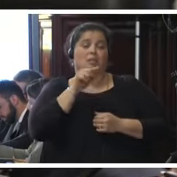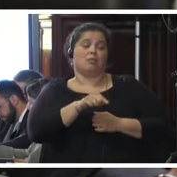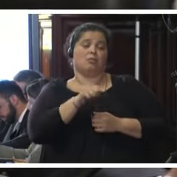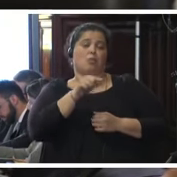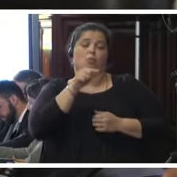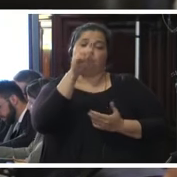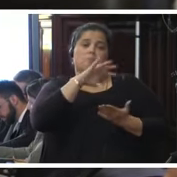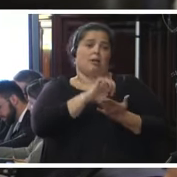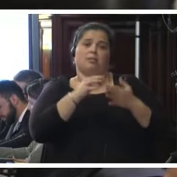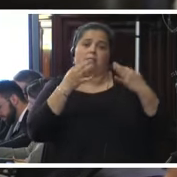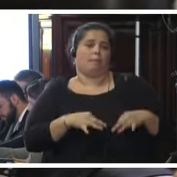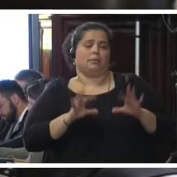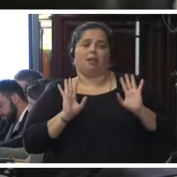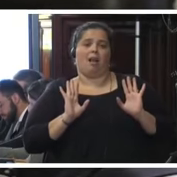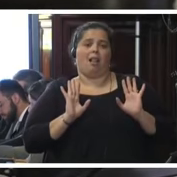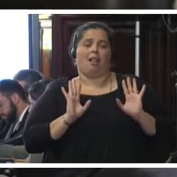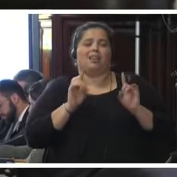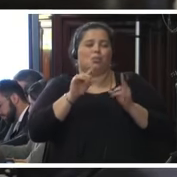special place. And